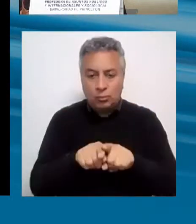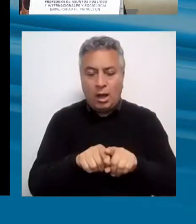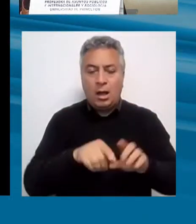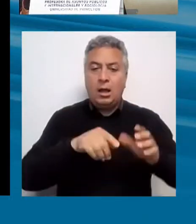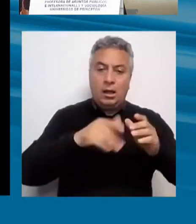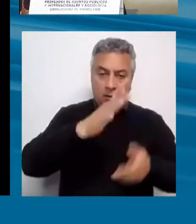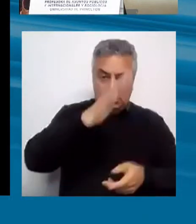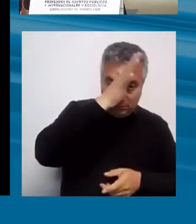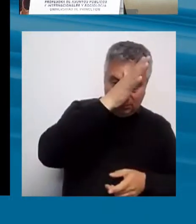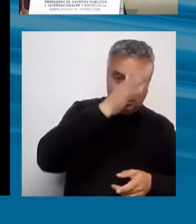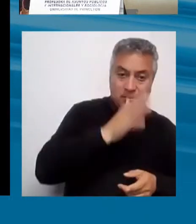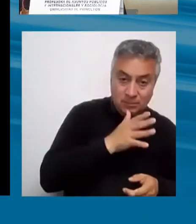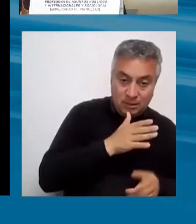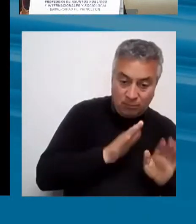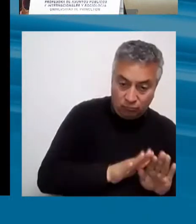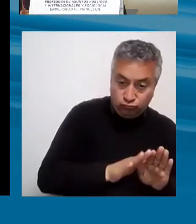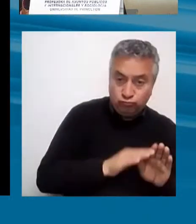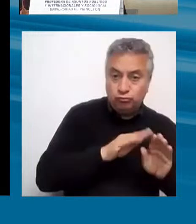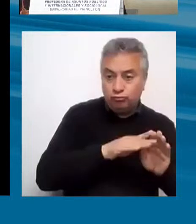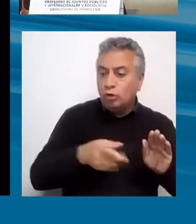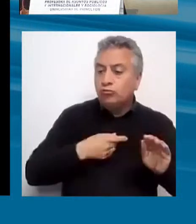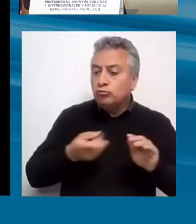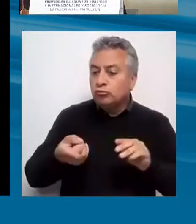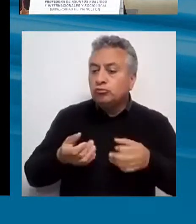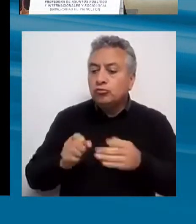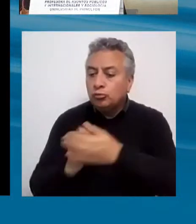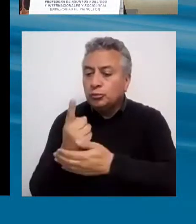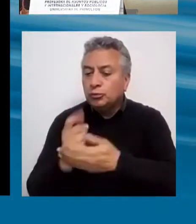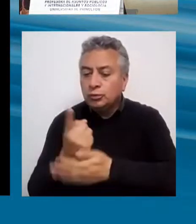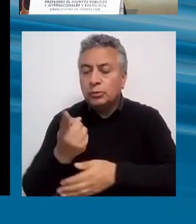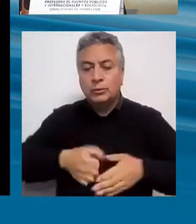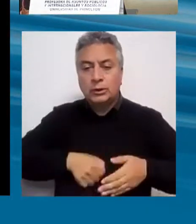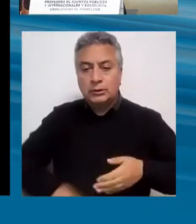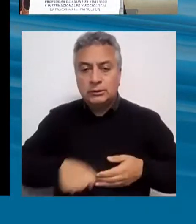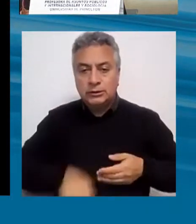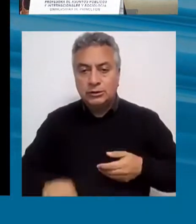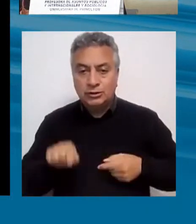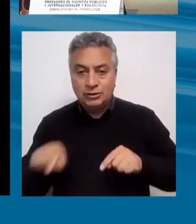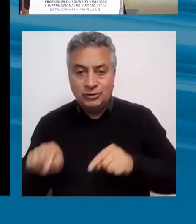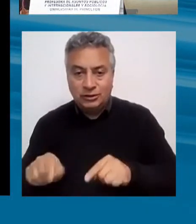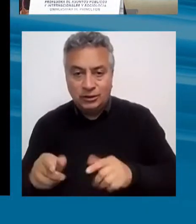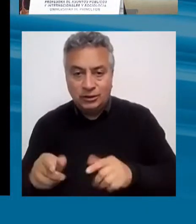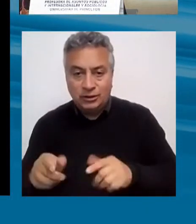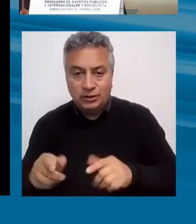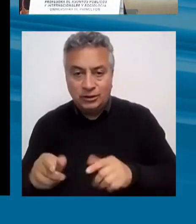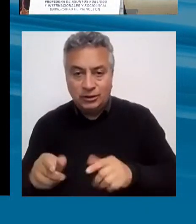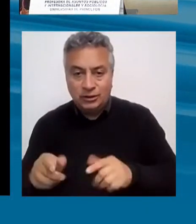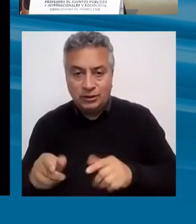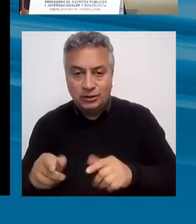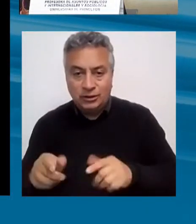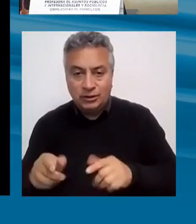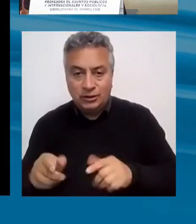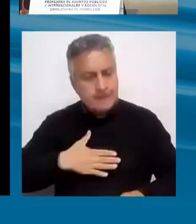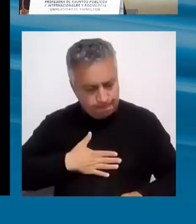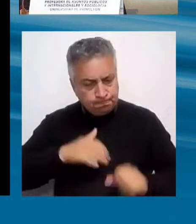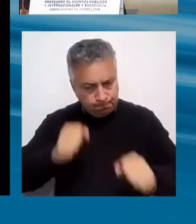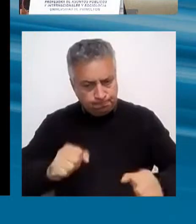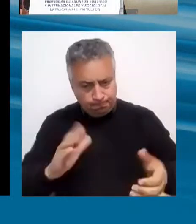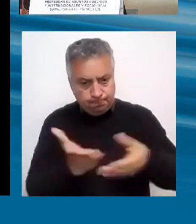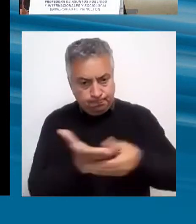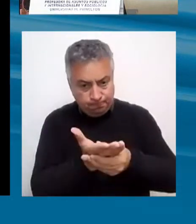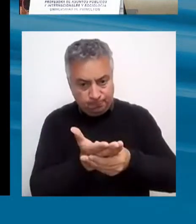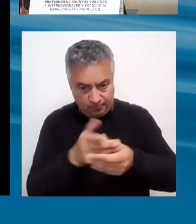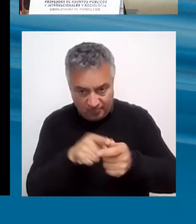parents influencing the future of their children. We need to assess this policy portfolio and be ready to change